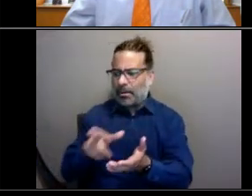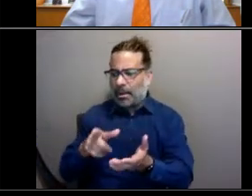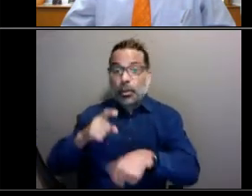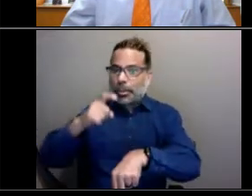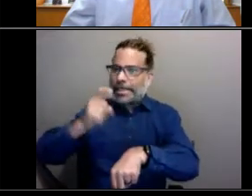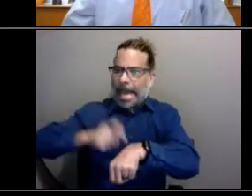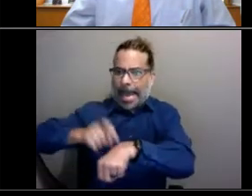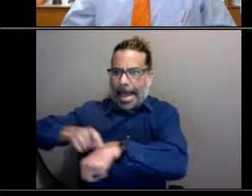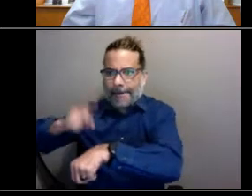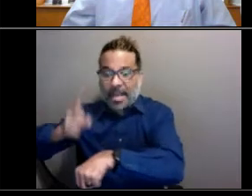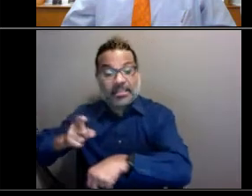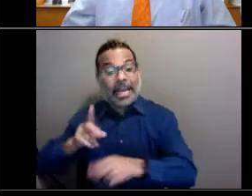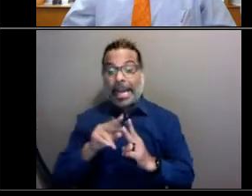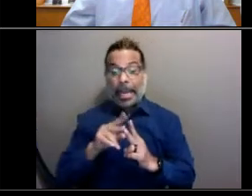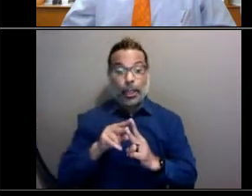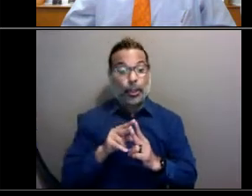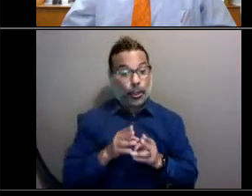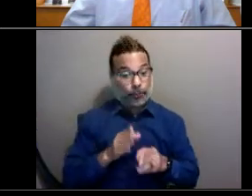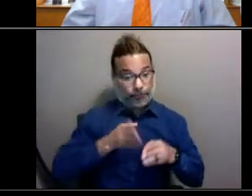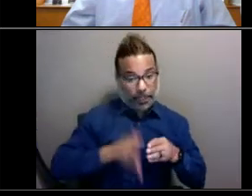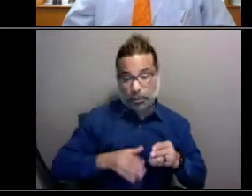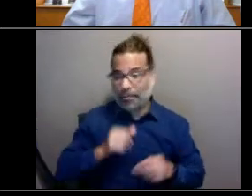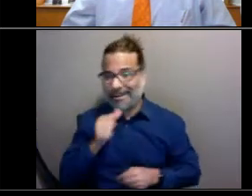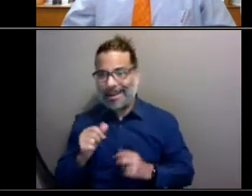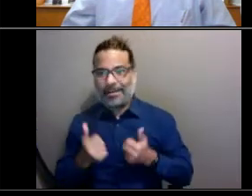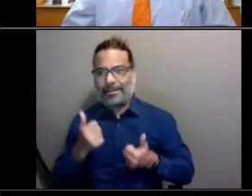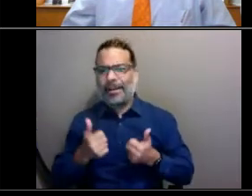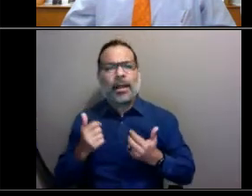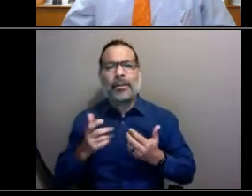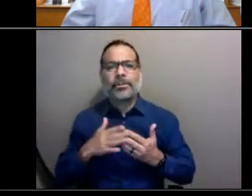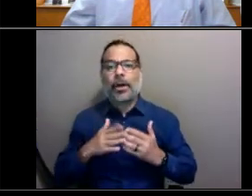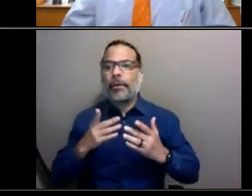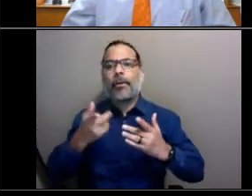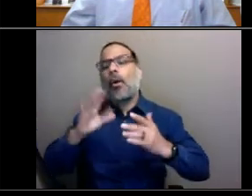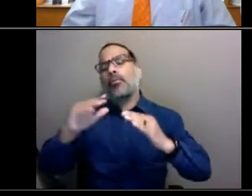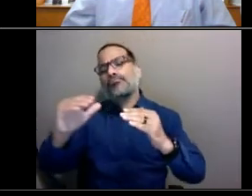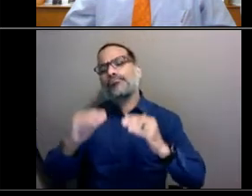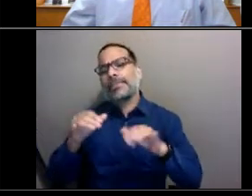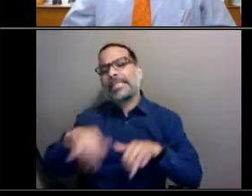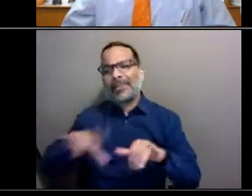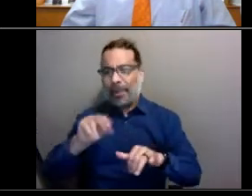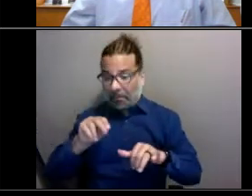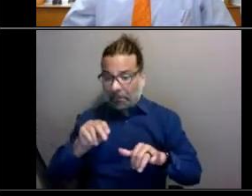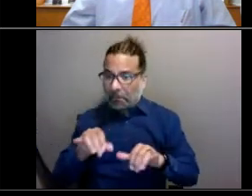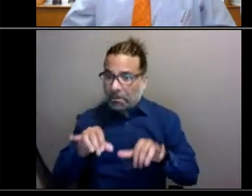places. Either you do the job or you do not. So there's no lowering of the bar of the standard. Well, as it turns out,